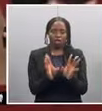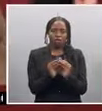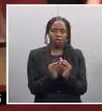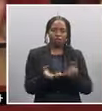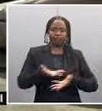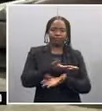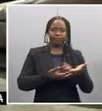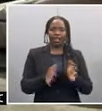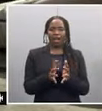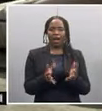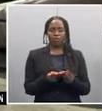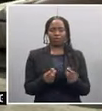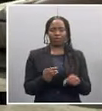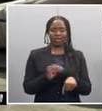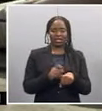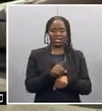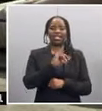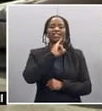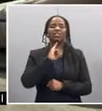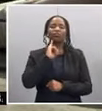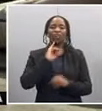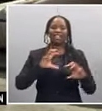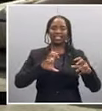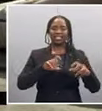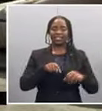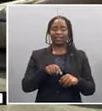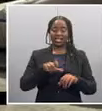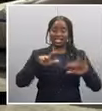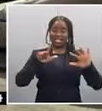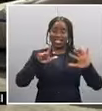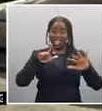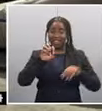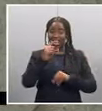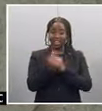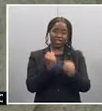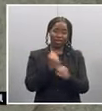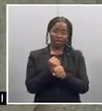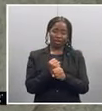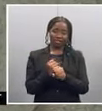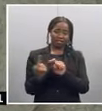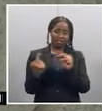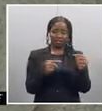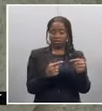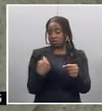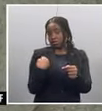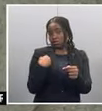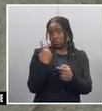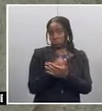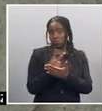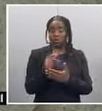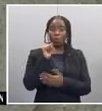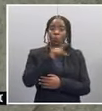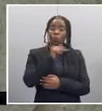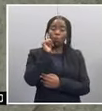on solving the Israeli-Palestinian conflict. The seven-decade-long conflict came to a head most recently 2 weeks ago when